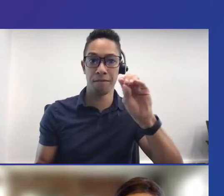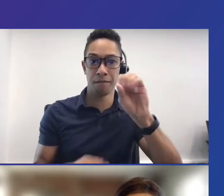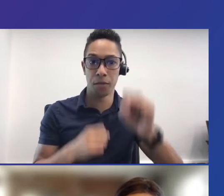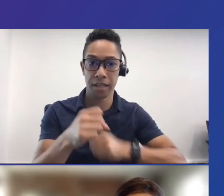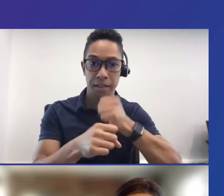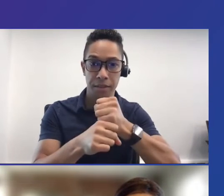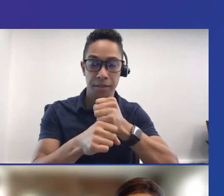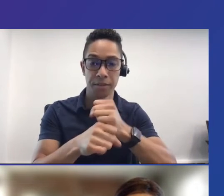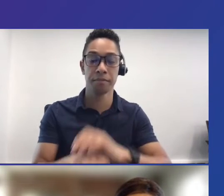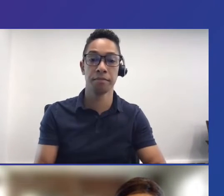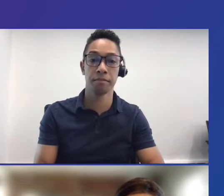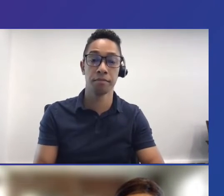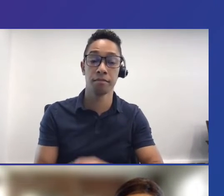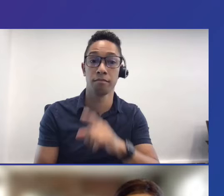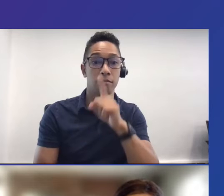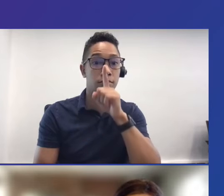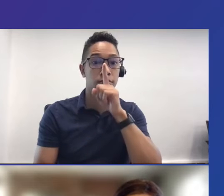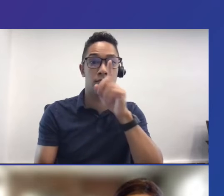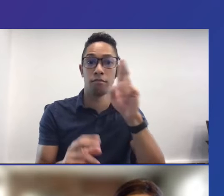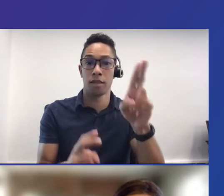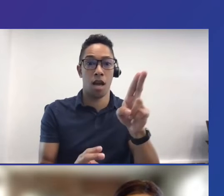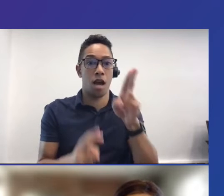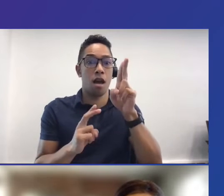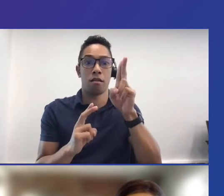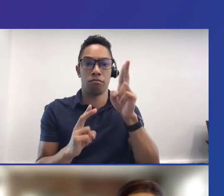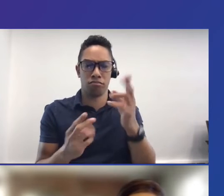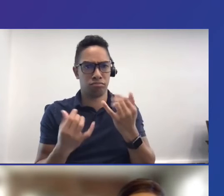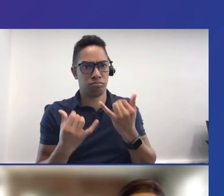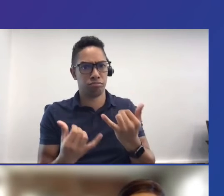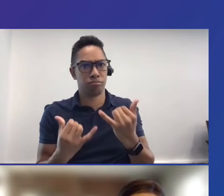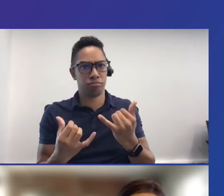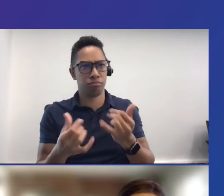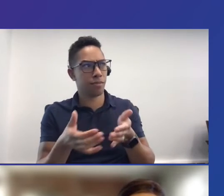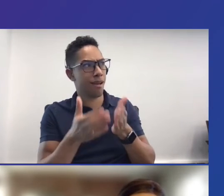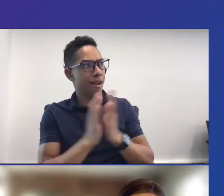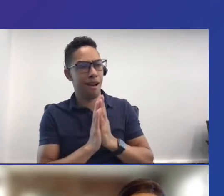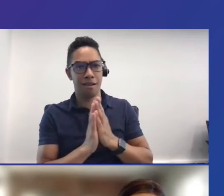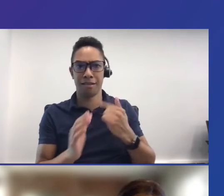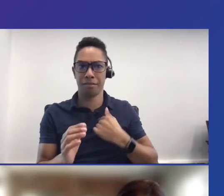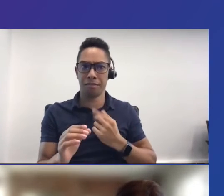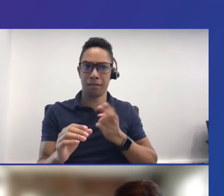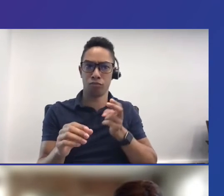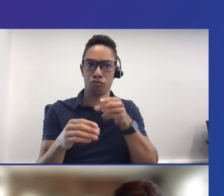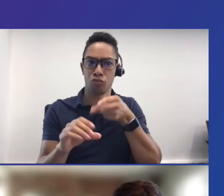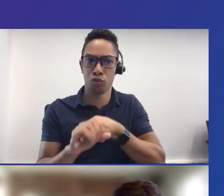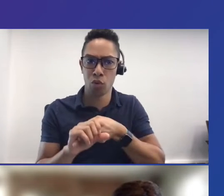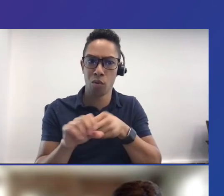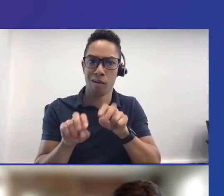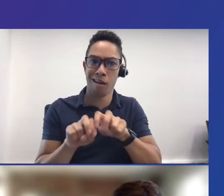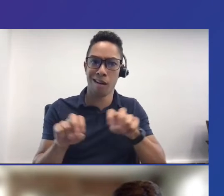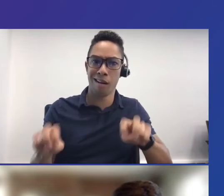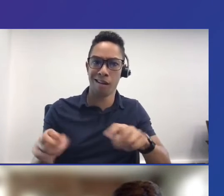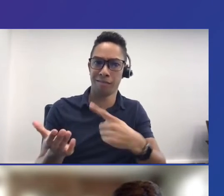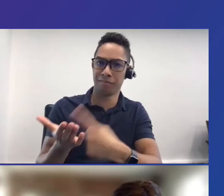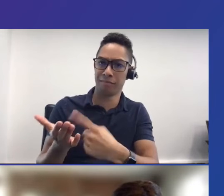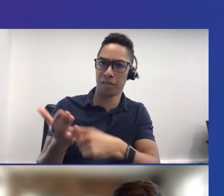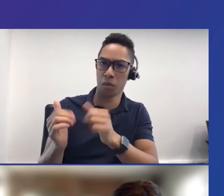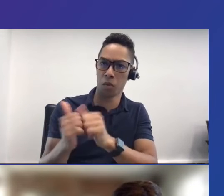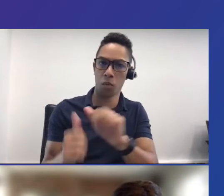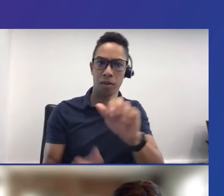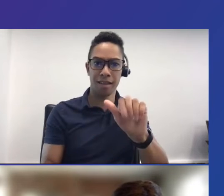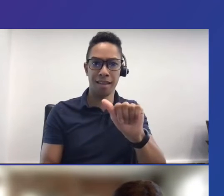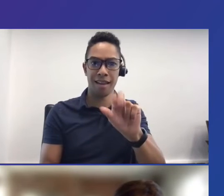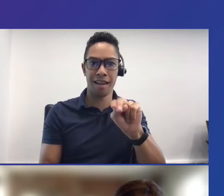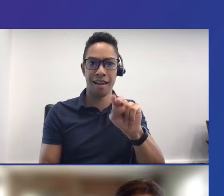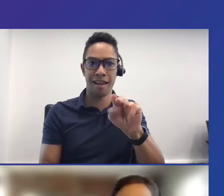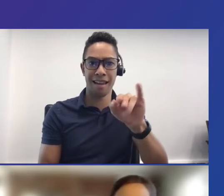I'm very honored today to be asked to engage in conversation with Annie B Parson, who is a